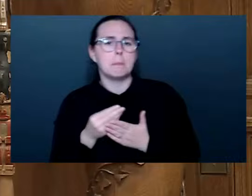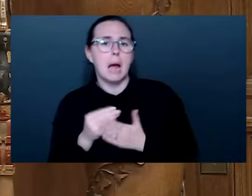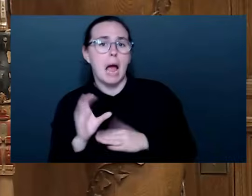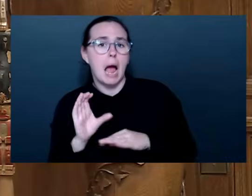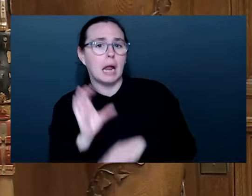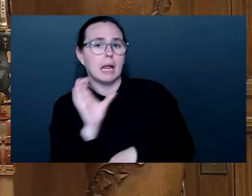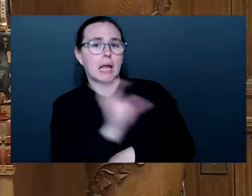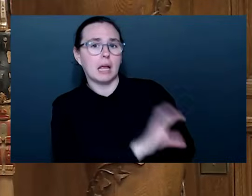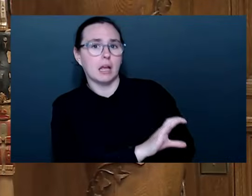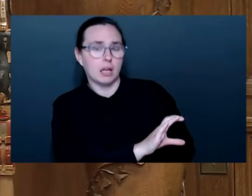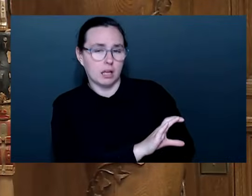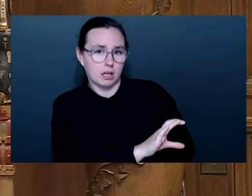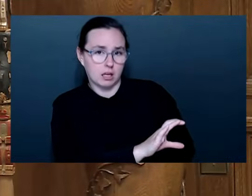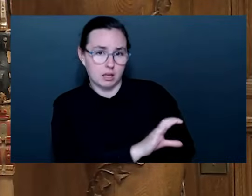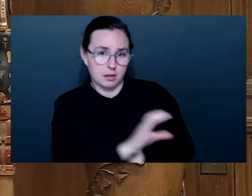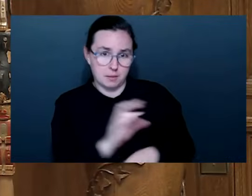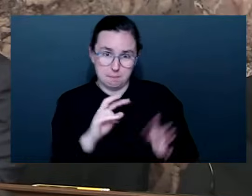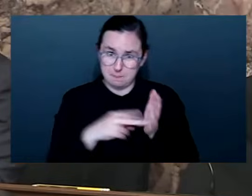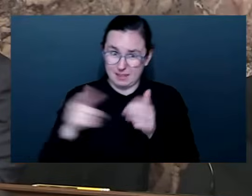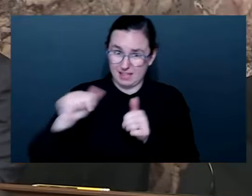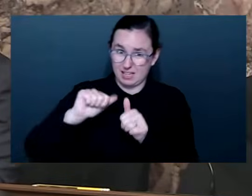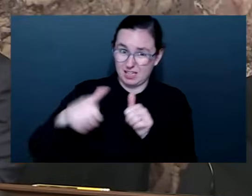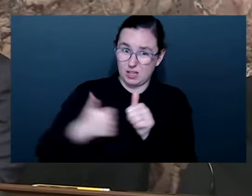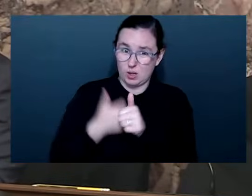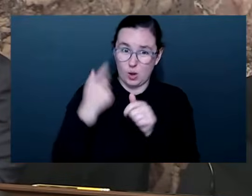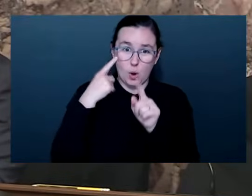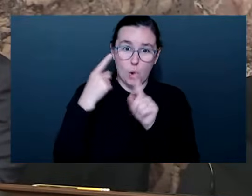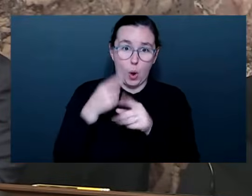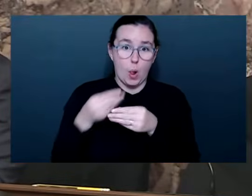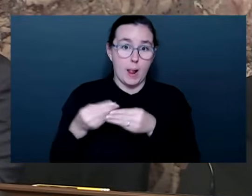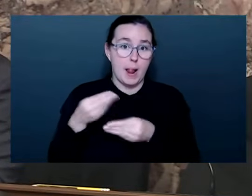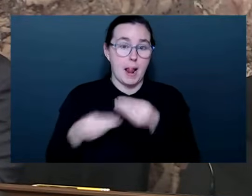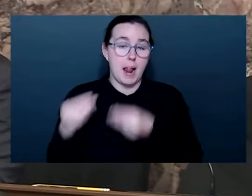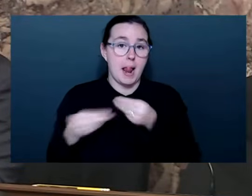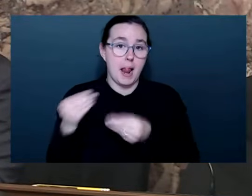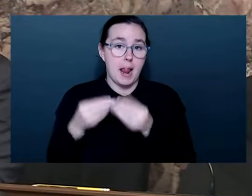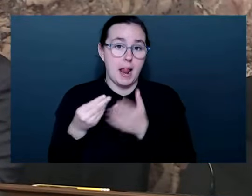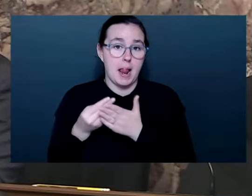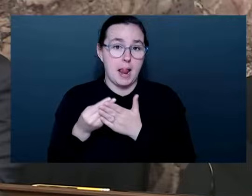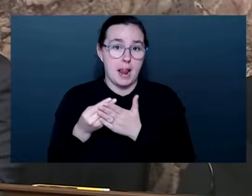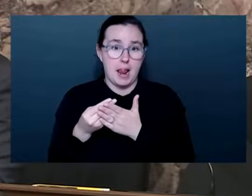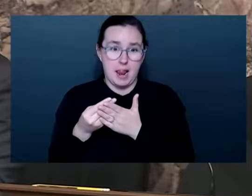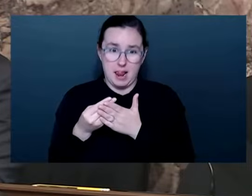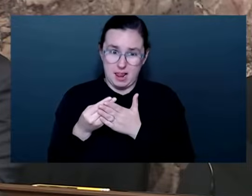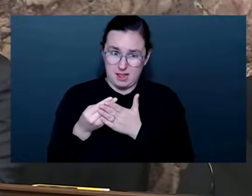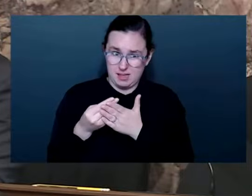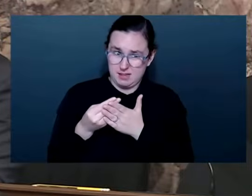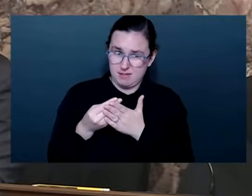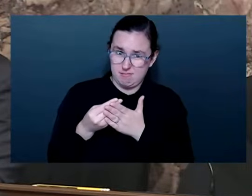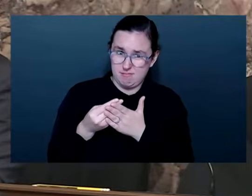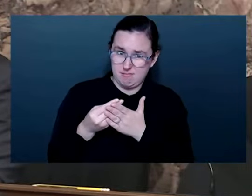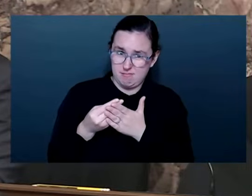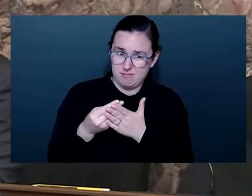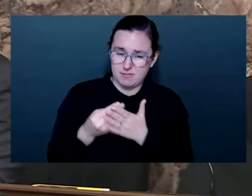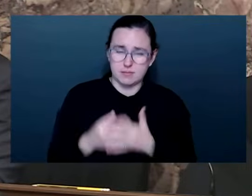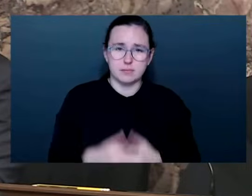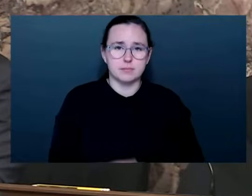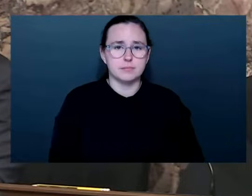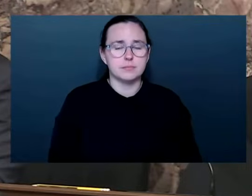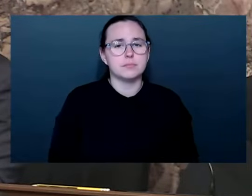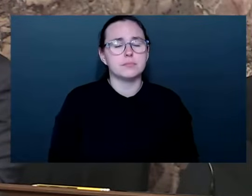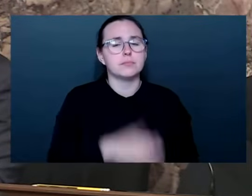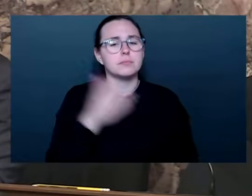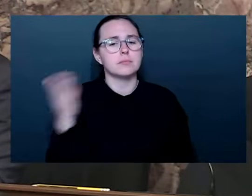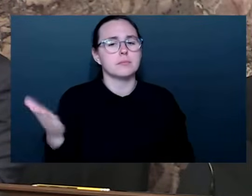Minister of Finance. Thank you, Honourable Speaker. Absolutely not. What this government wants is to do two